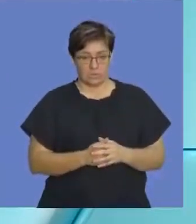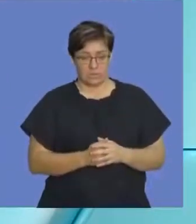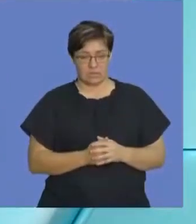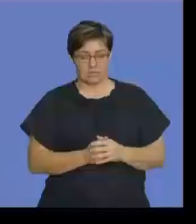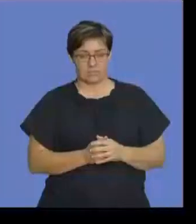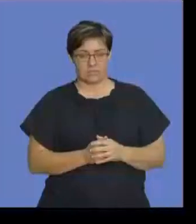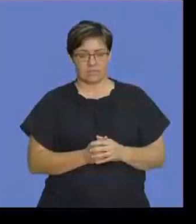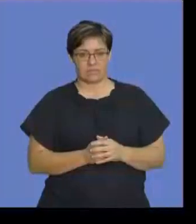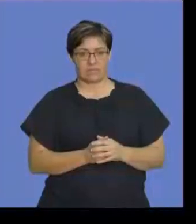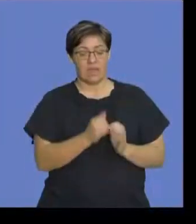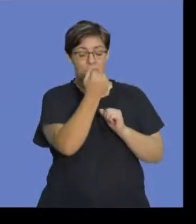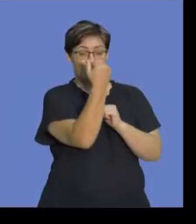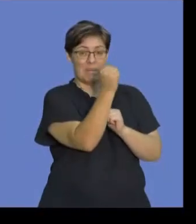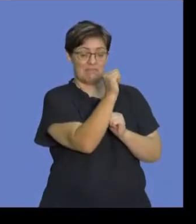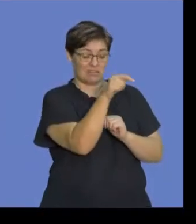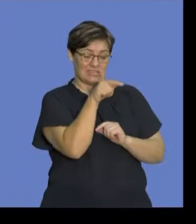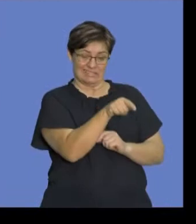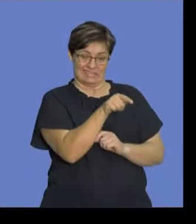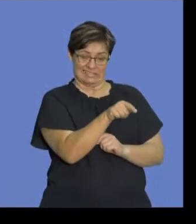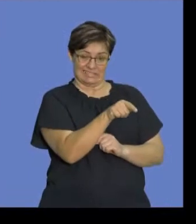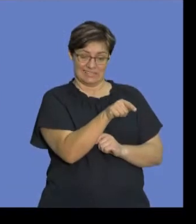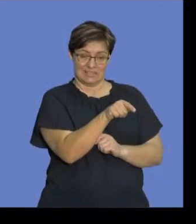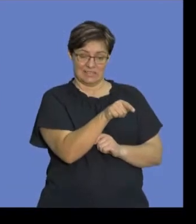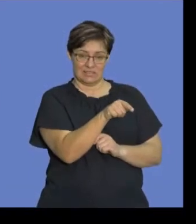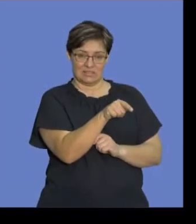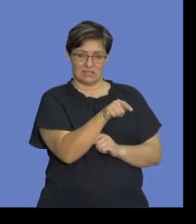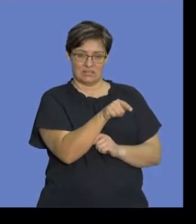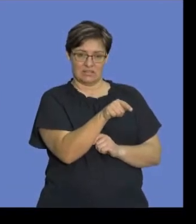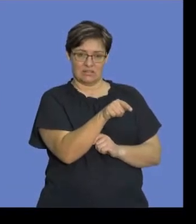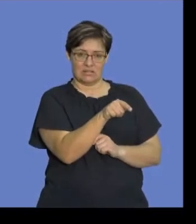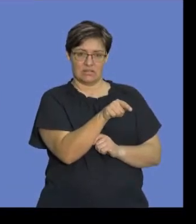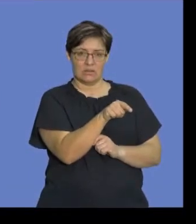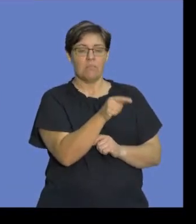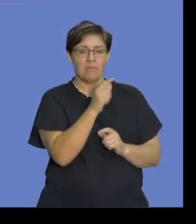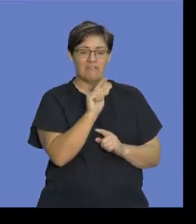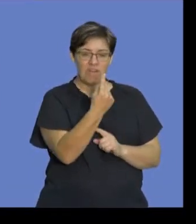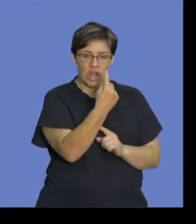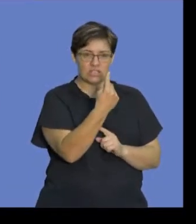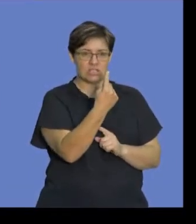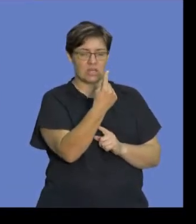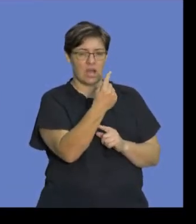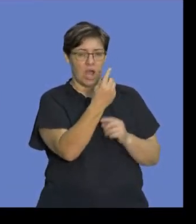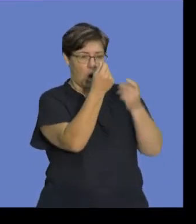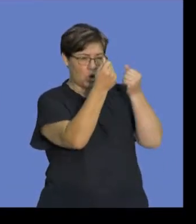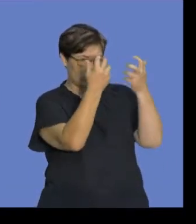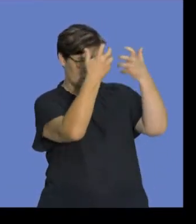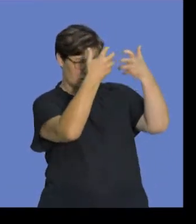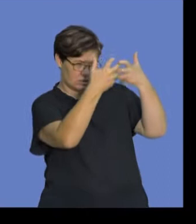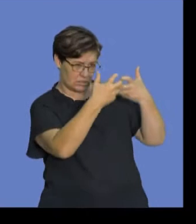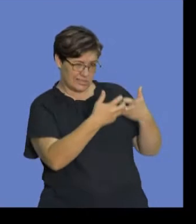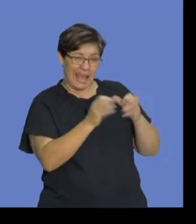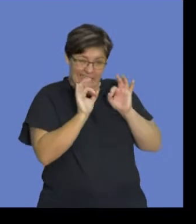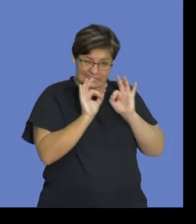importance for a manufacturing concern to do a costing accurately, because they need